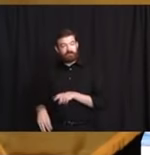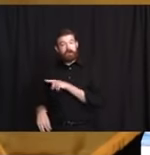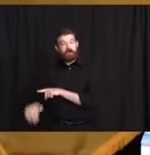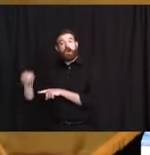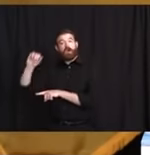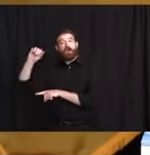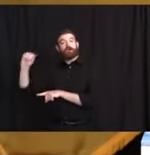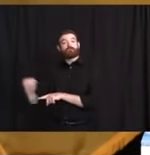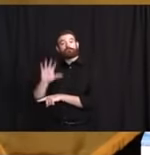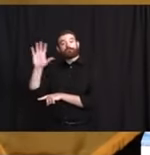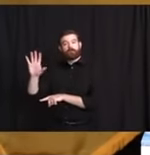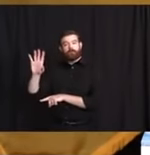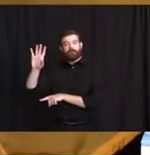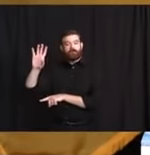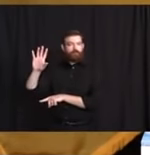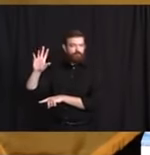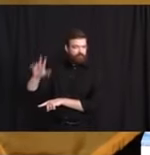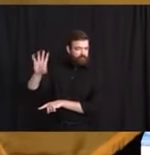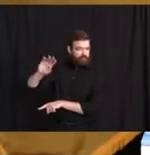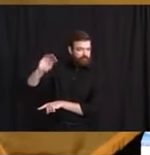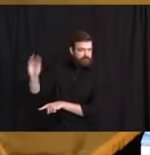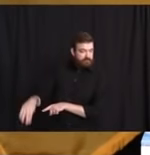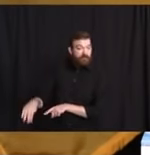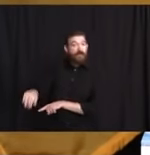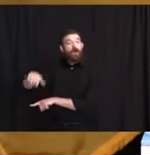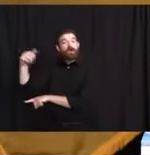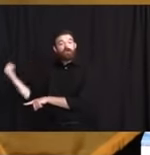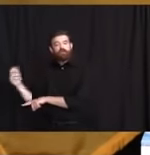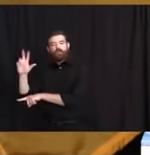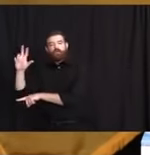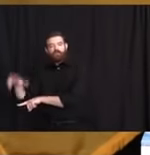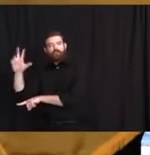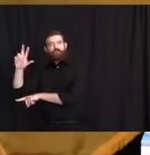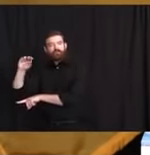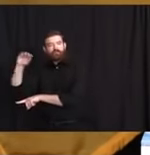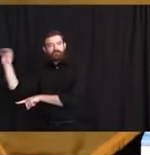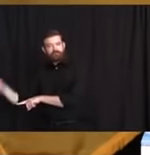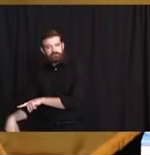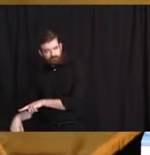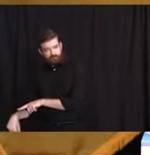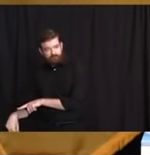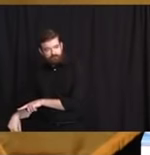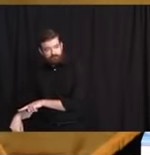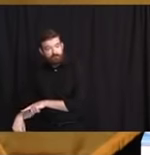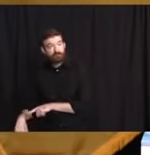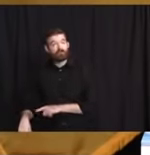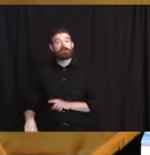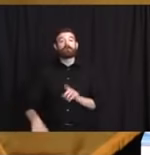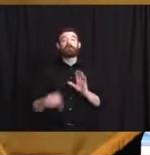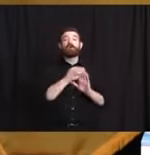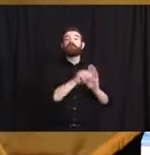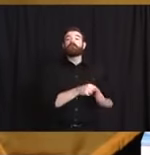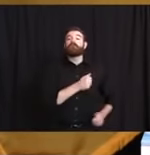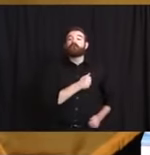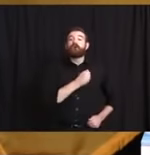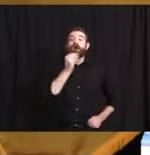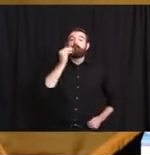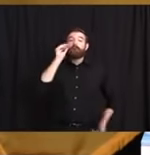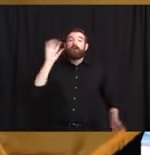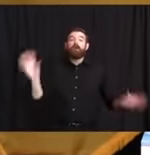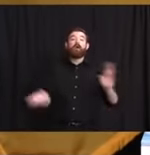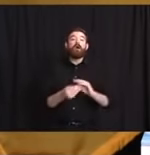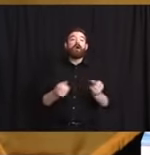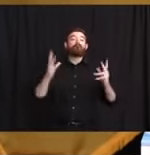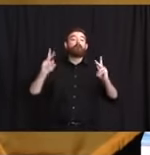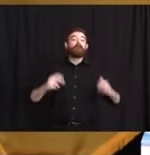5.4%, other 3.3%. At our state veterans homes, among a census of 654